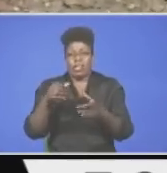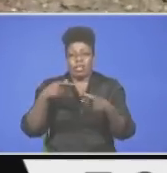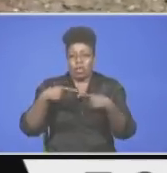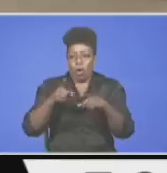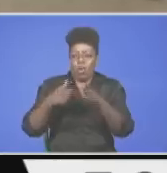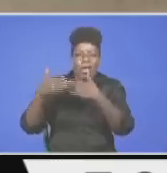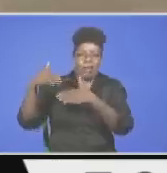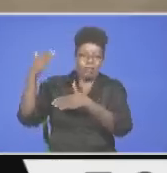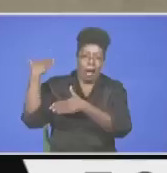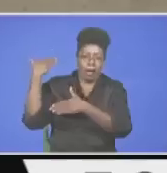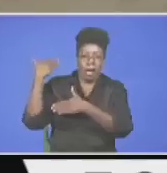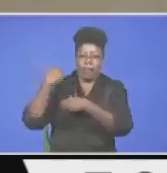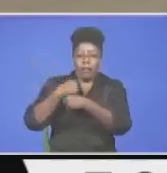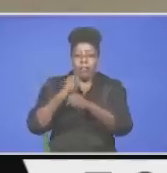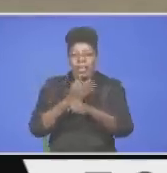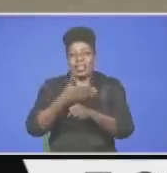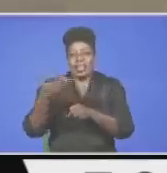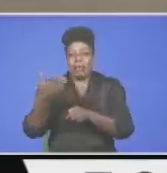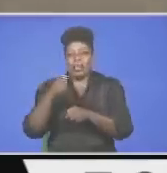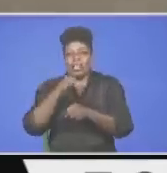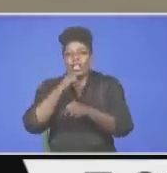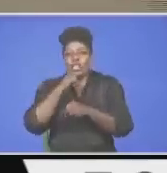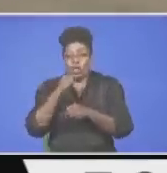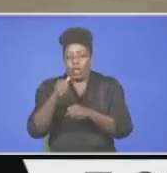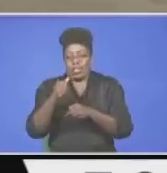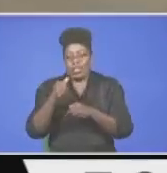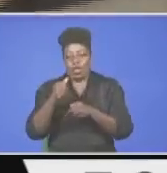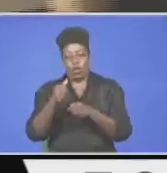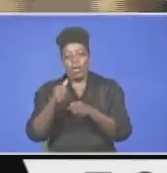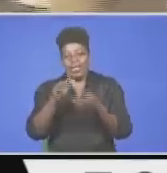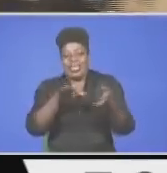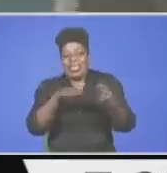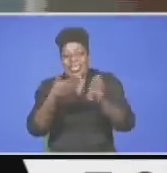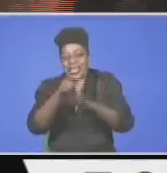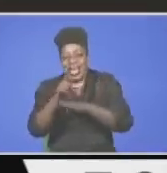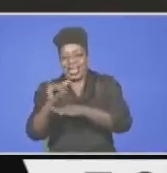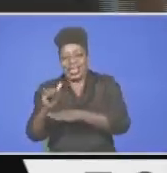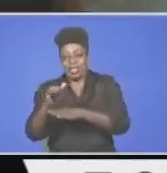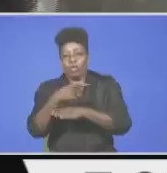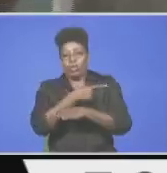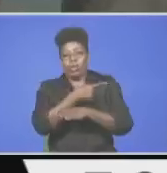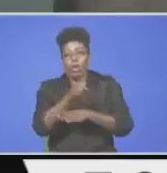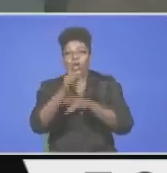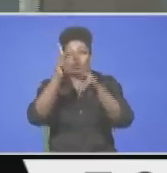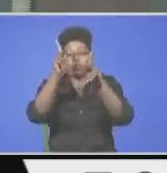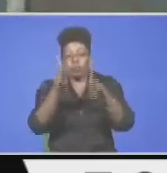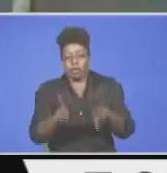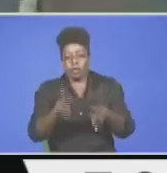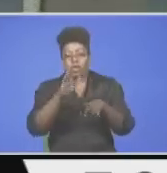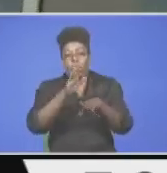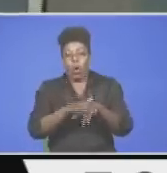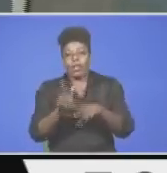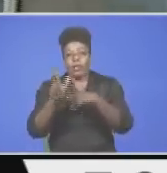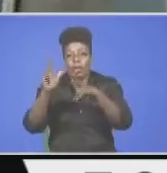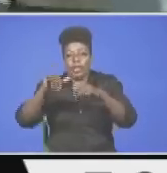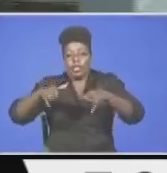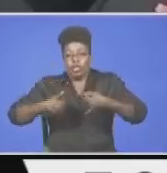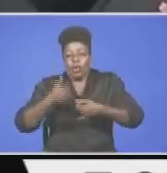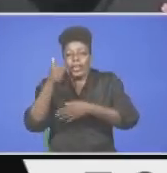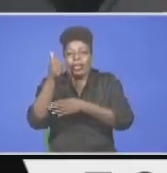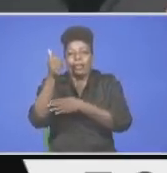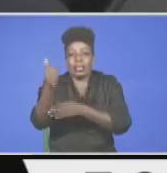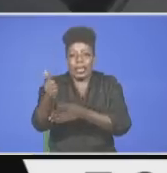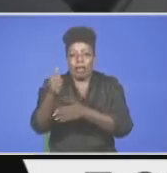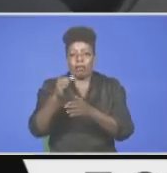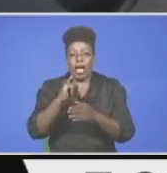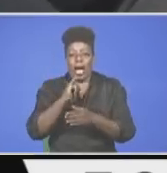but make something that would not be detrimental to those person or hazardous to those persons who are on the parade and enjoying themselves.